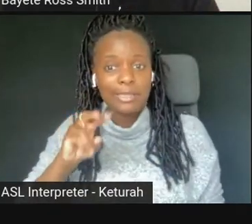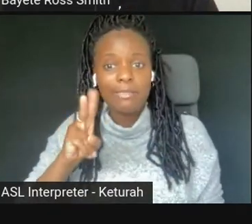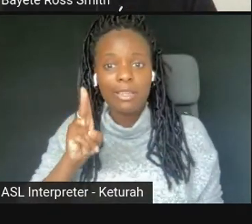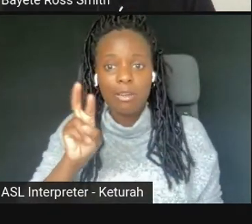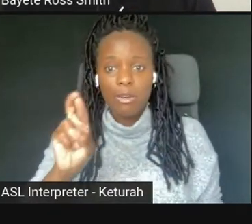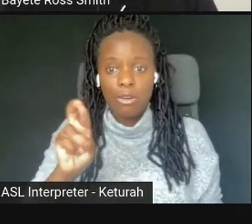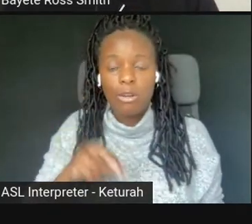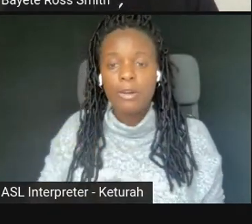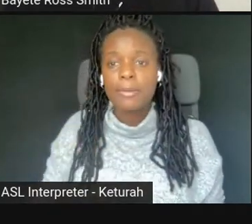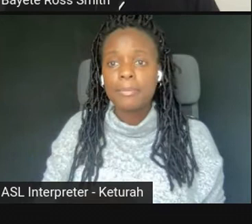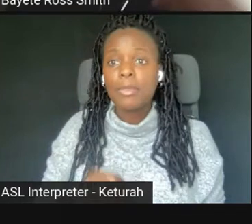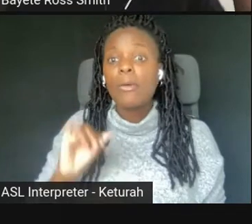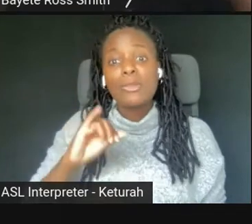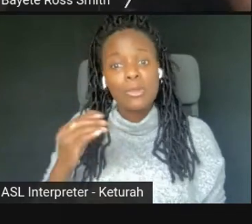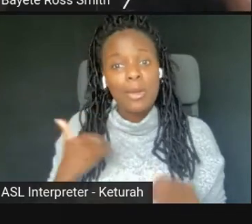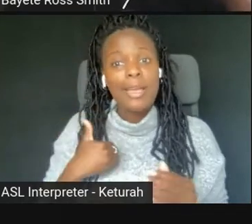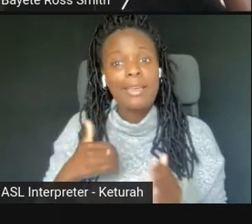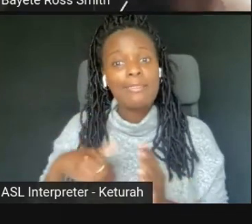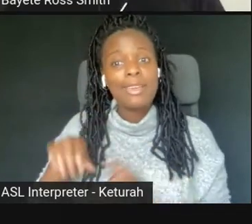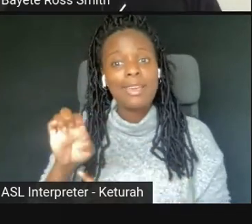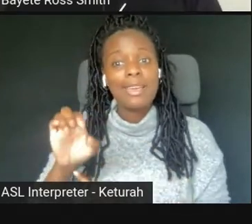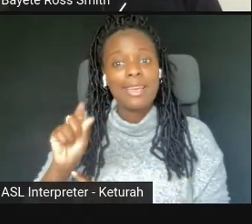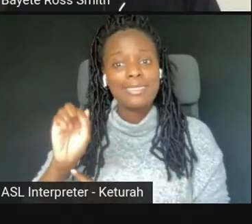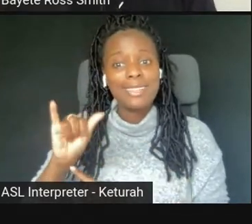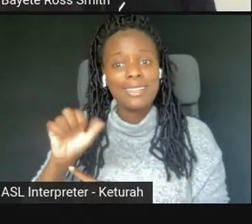form essays that